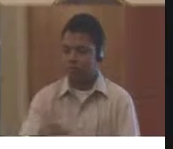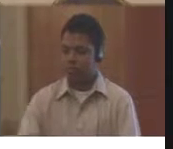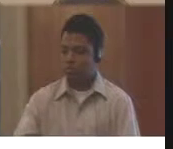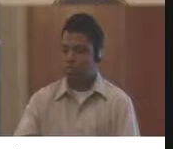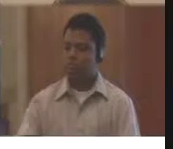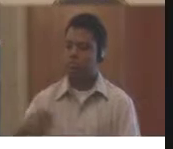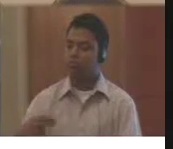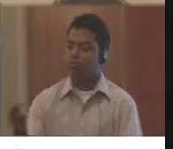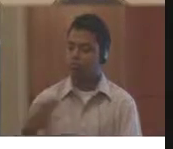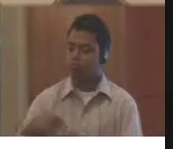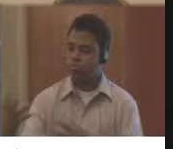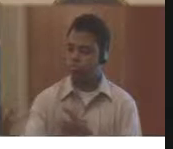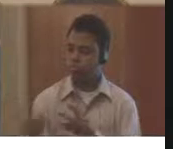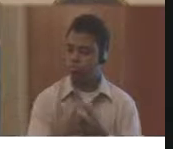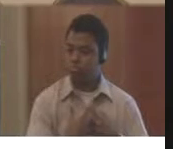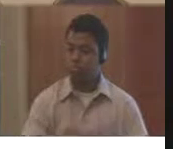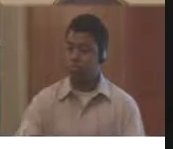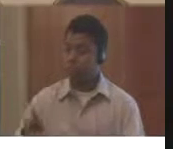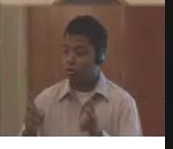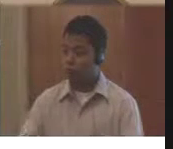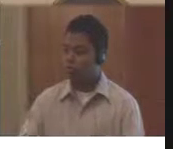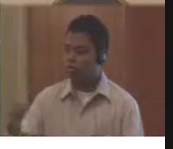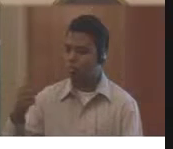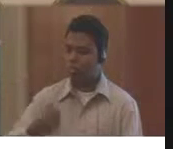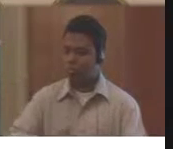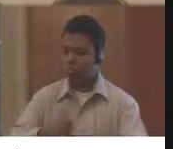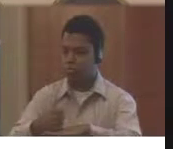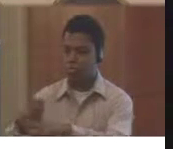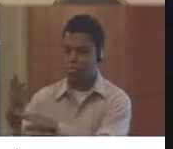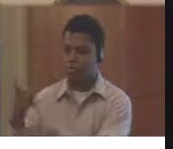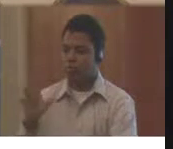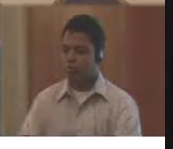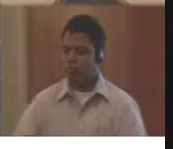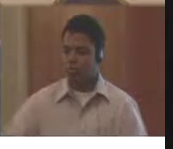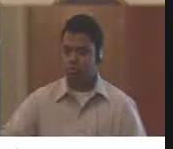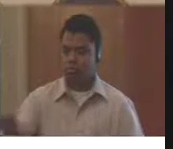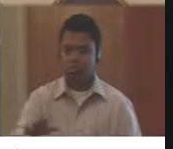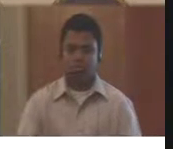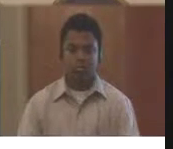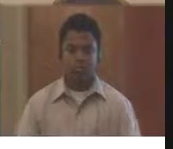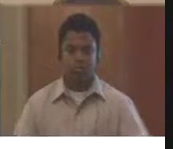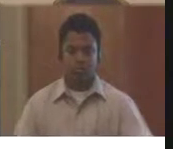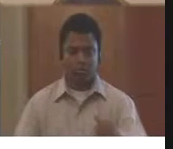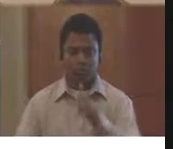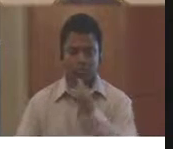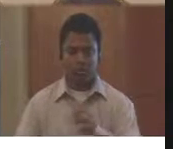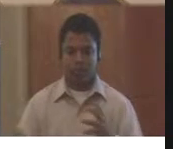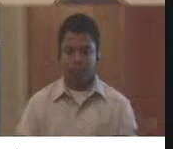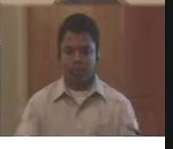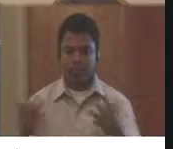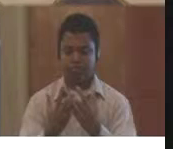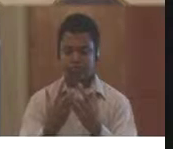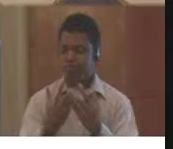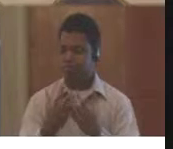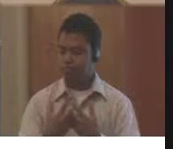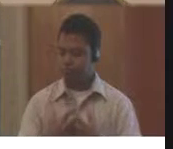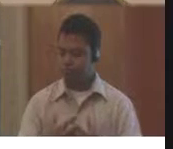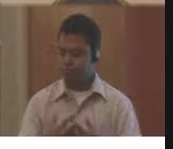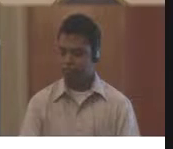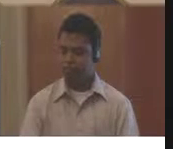and citizens' participation and interaction between local authorities and the private sector.